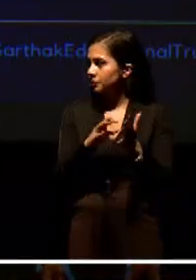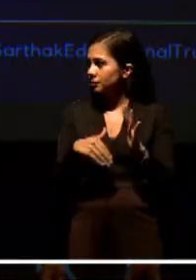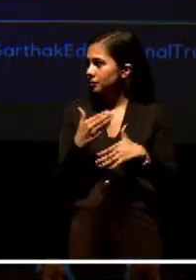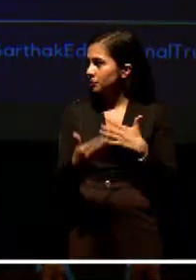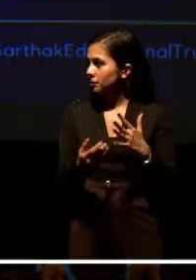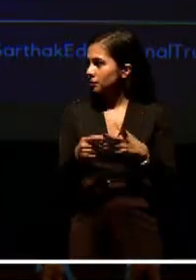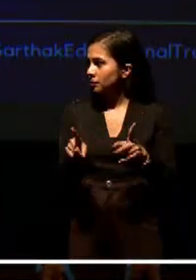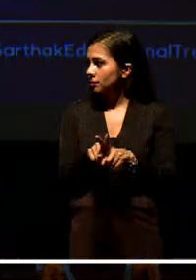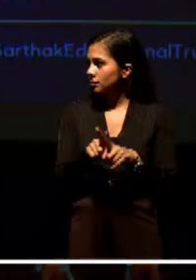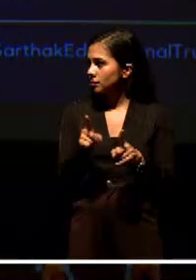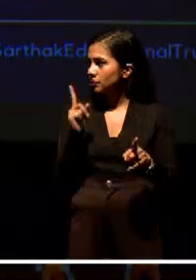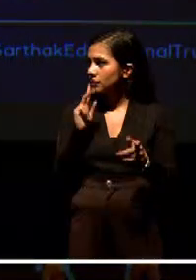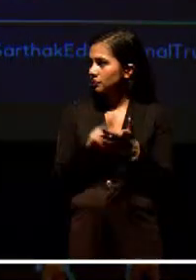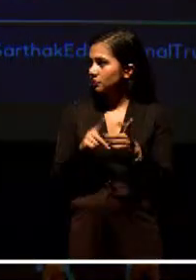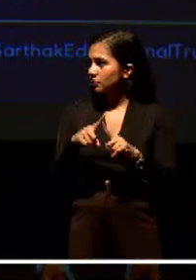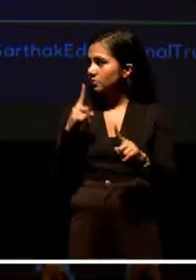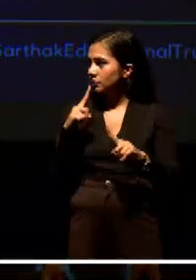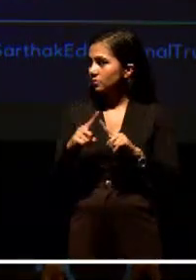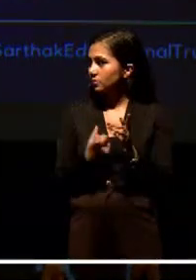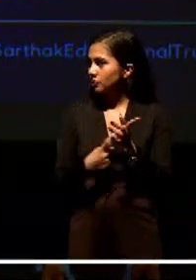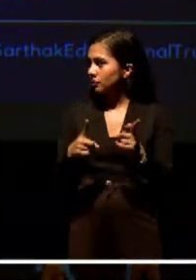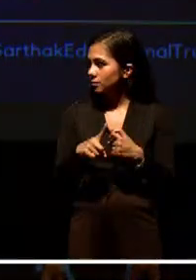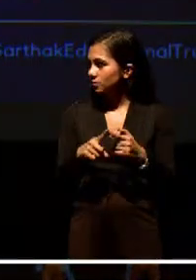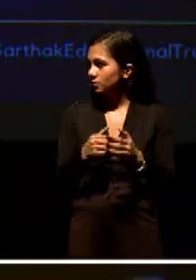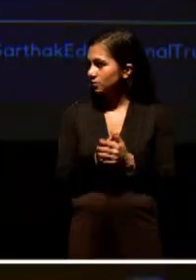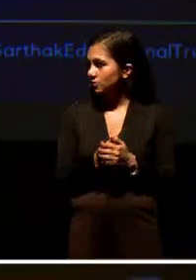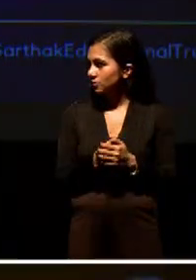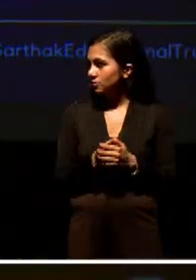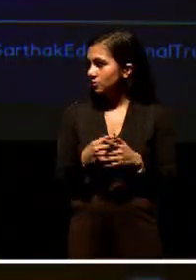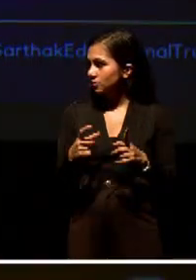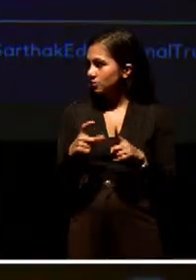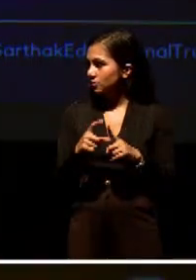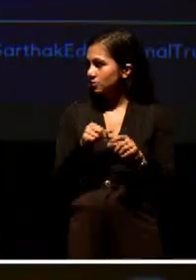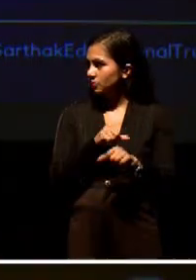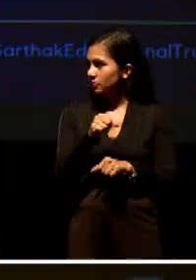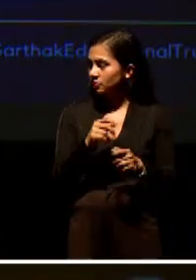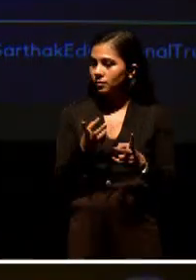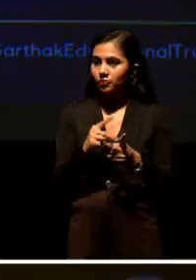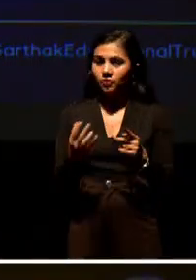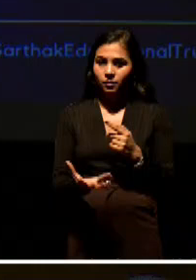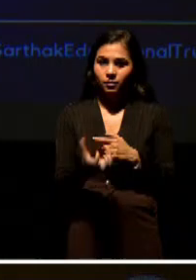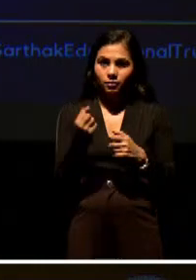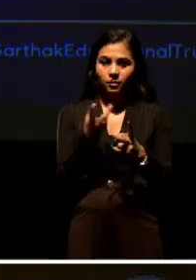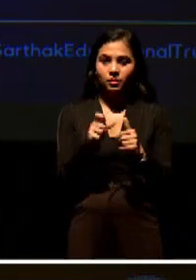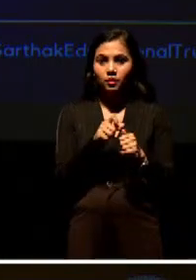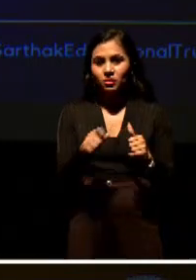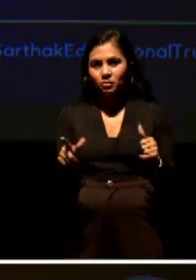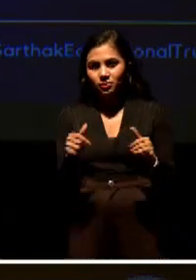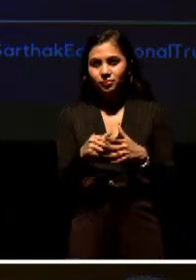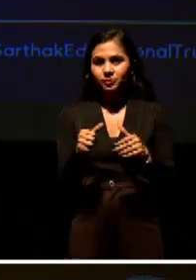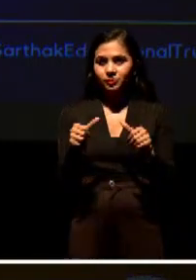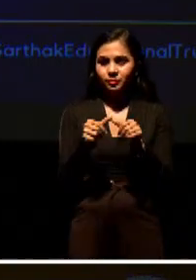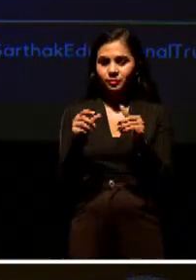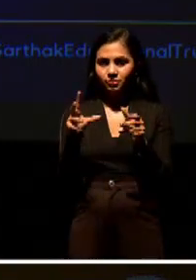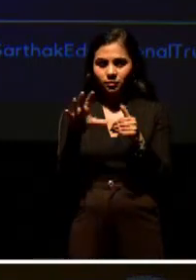the National Institute of Labor Economics Research and Development, which found that all the assistive devices which are given